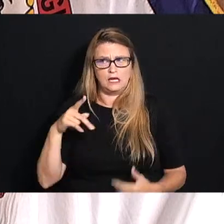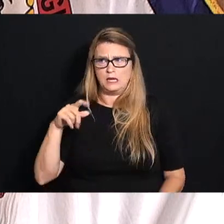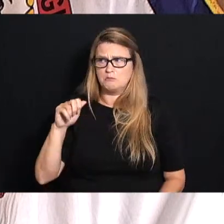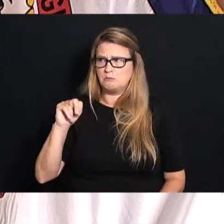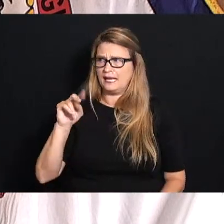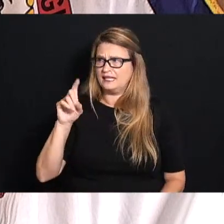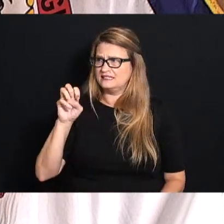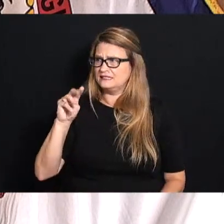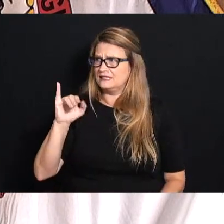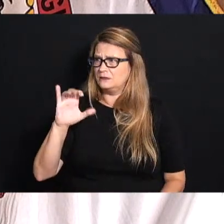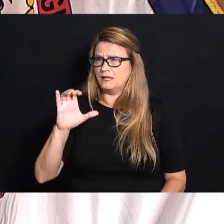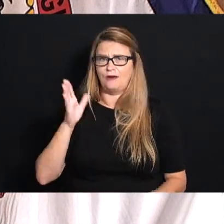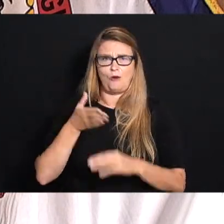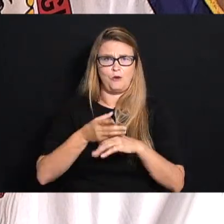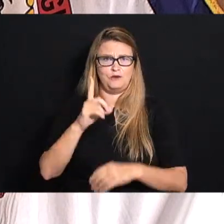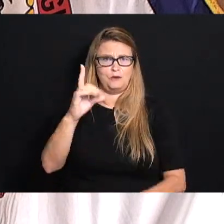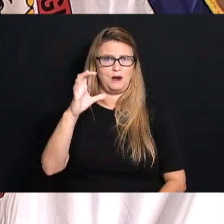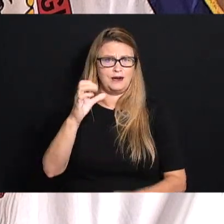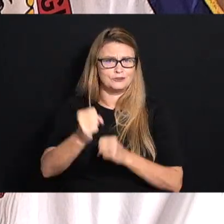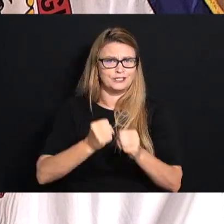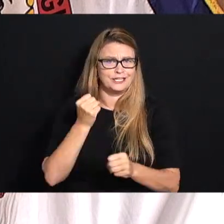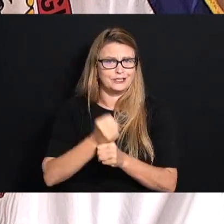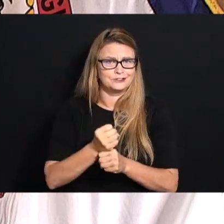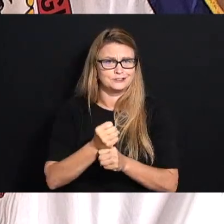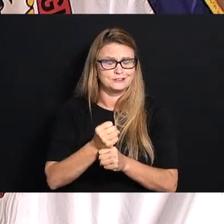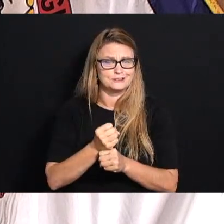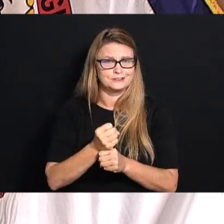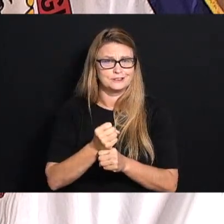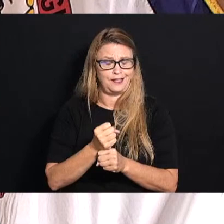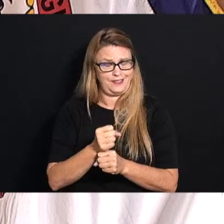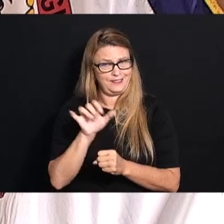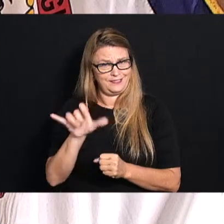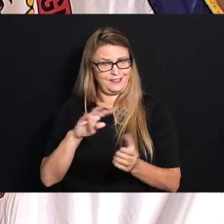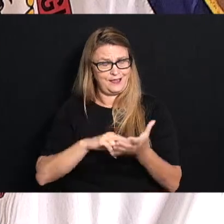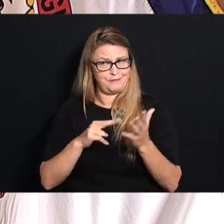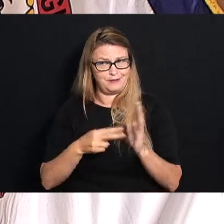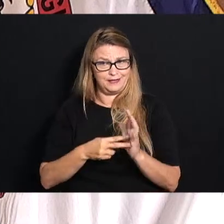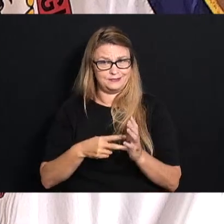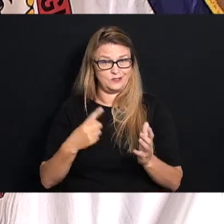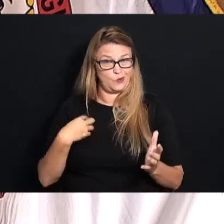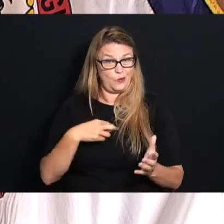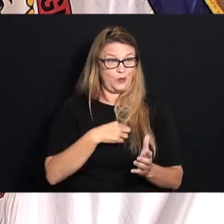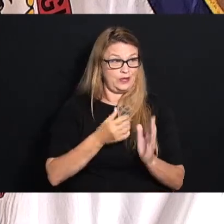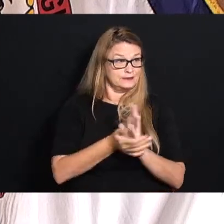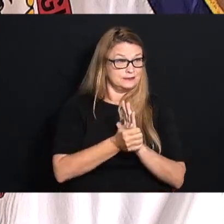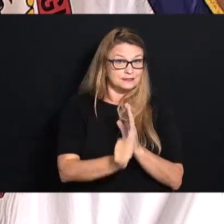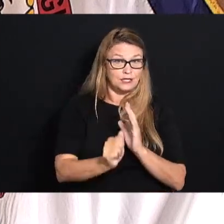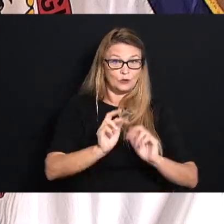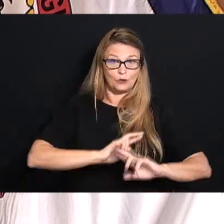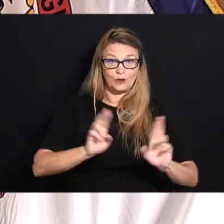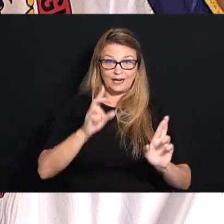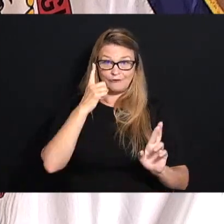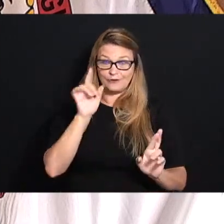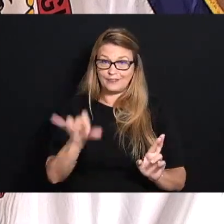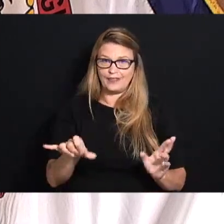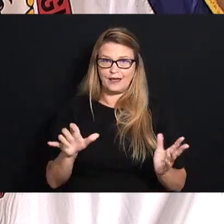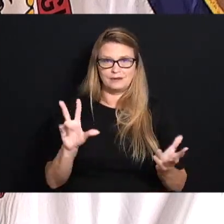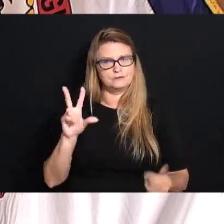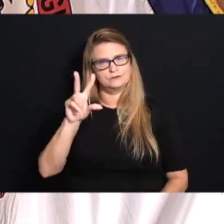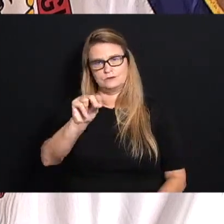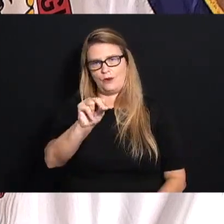really for 100+ years. And so with all that being said, nobody knew what to